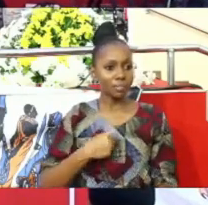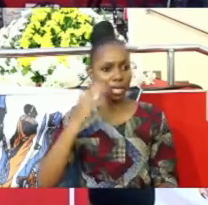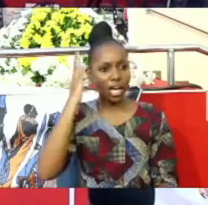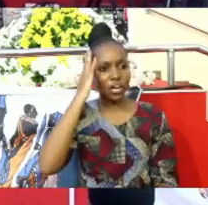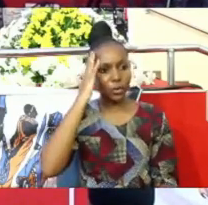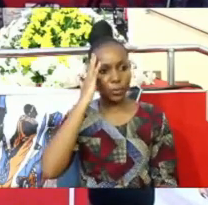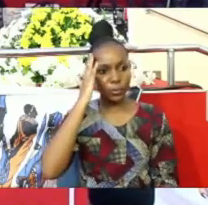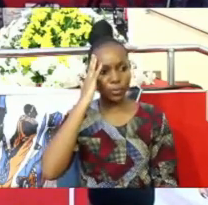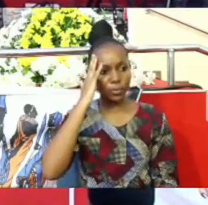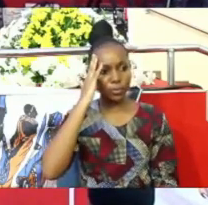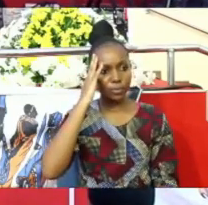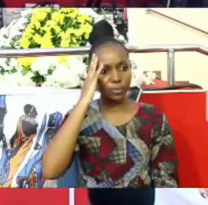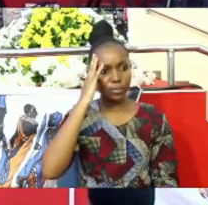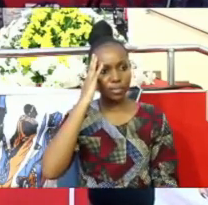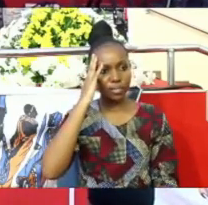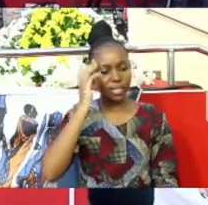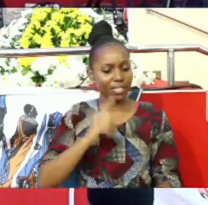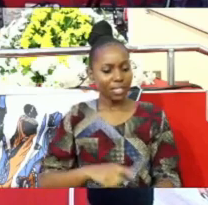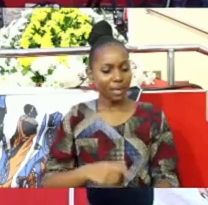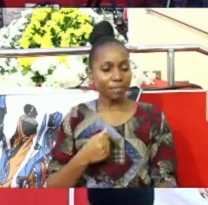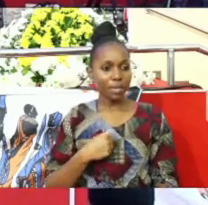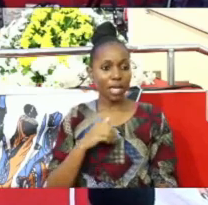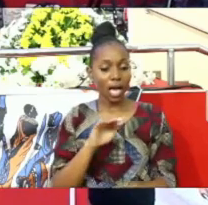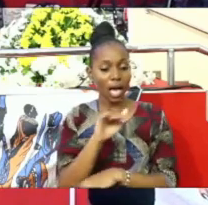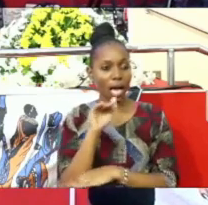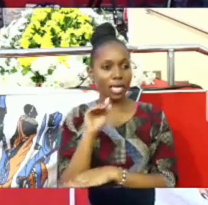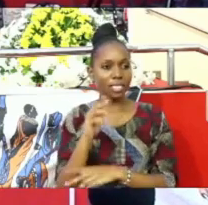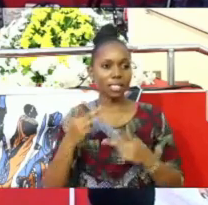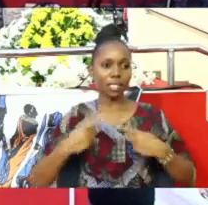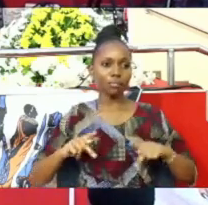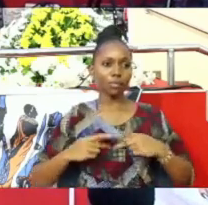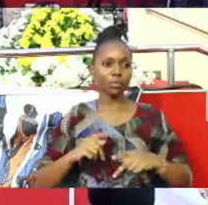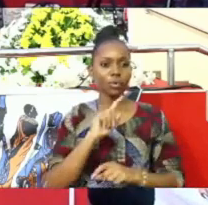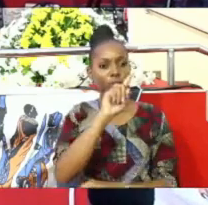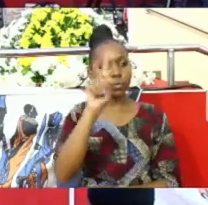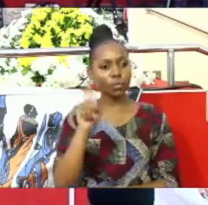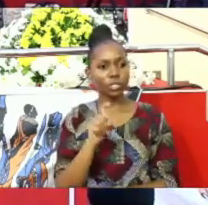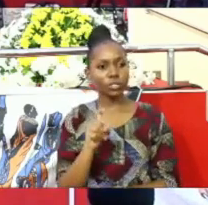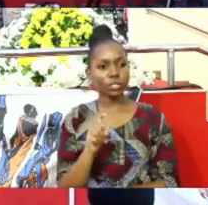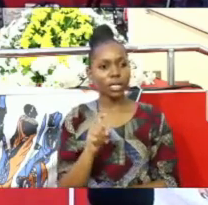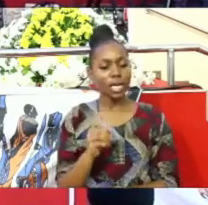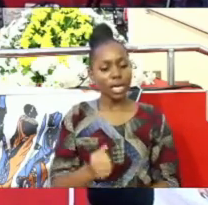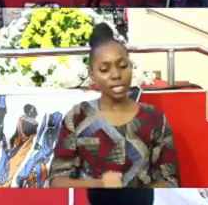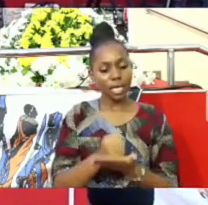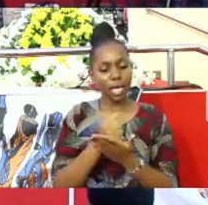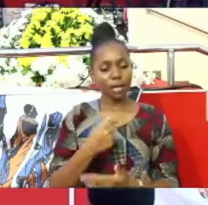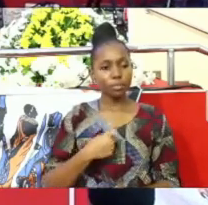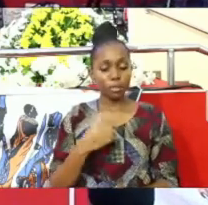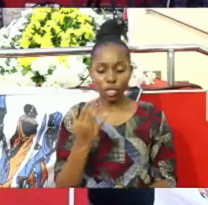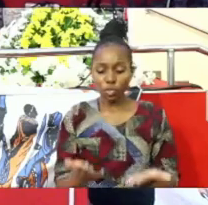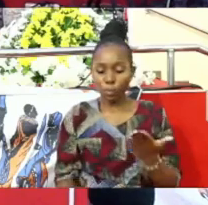ufunuo. Every time I ask those questions, ninapouliza maswali hiyo, it helps me to measure who you are. Inanifanya